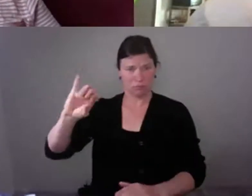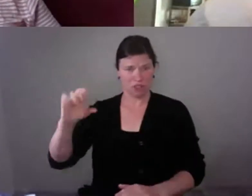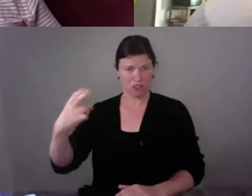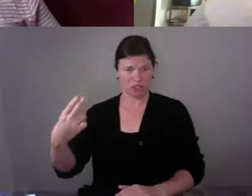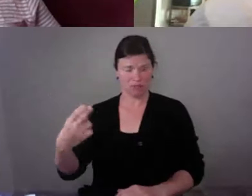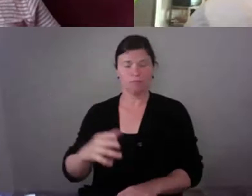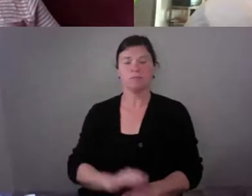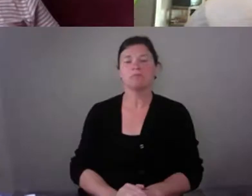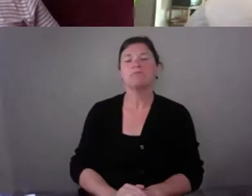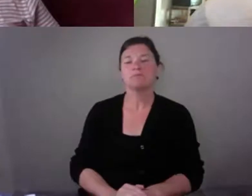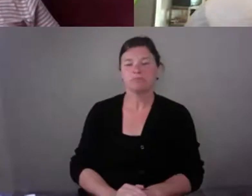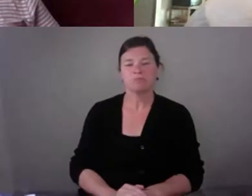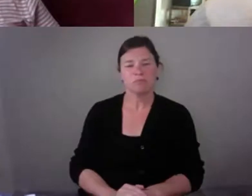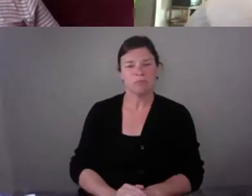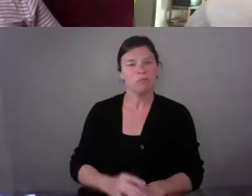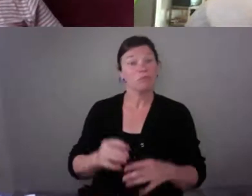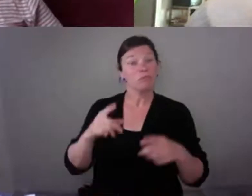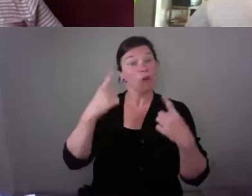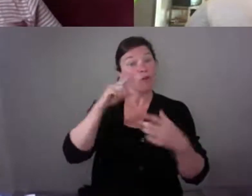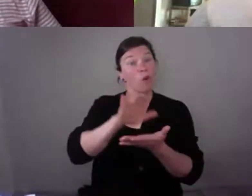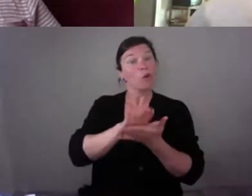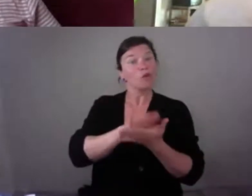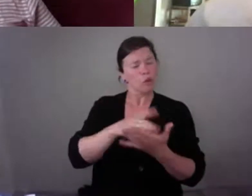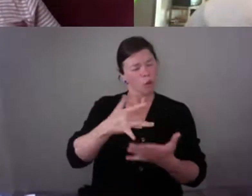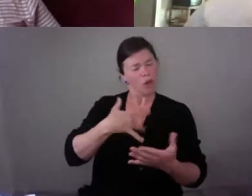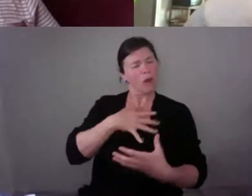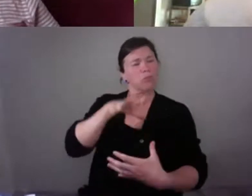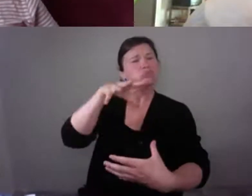was fully included through school, and then I